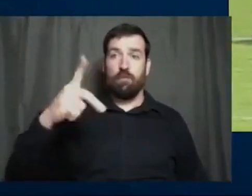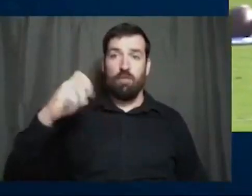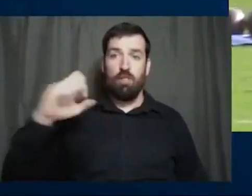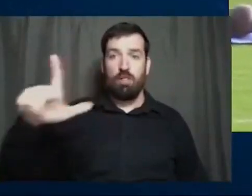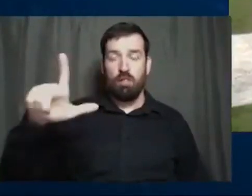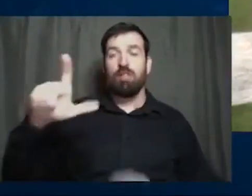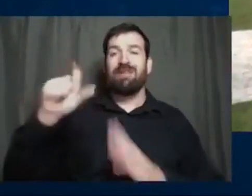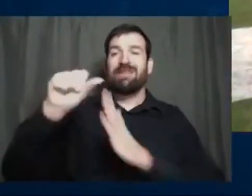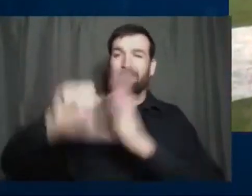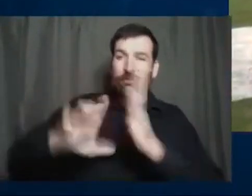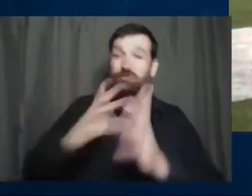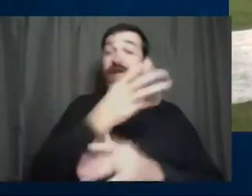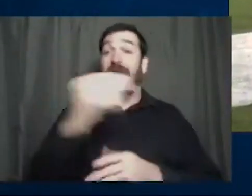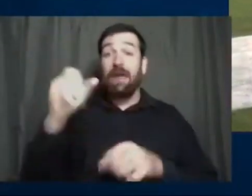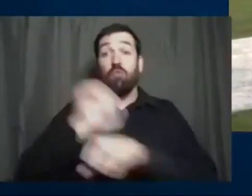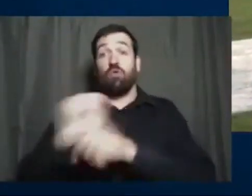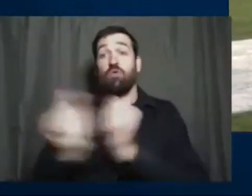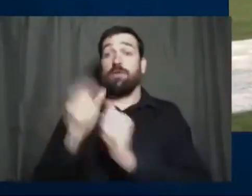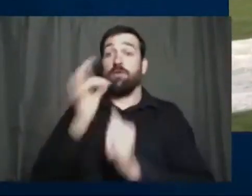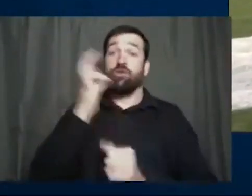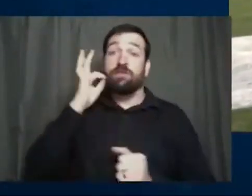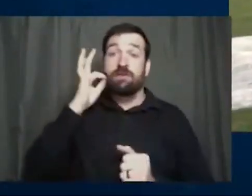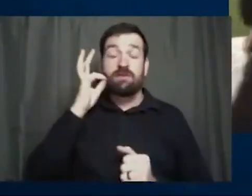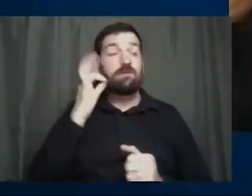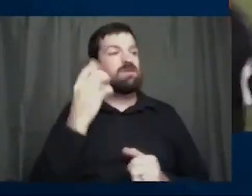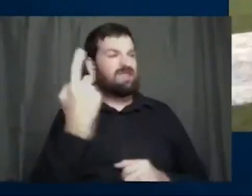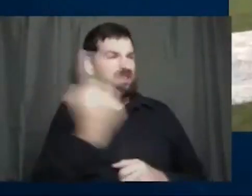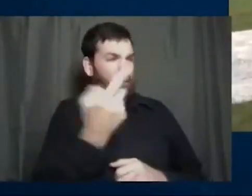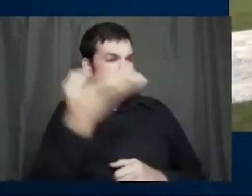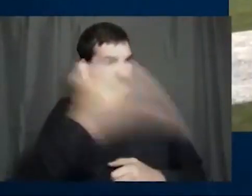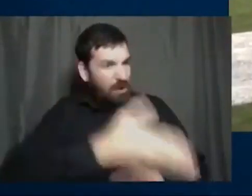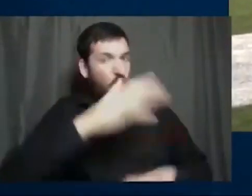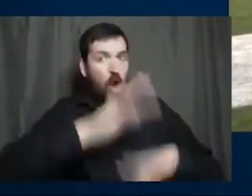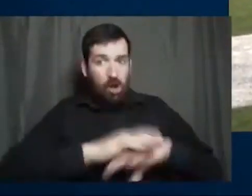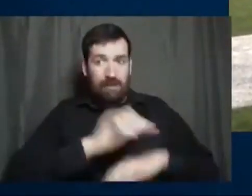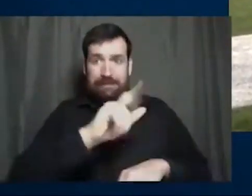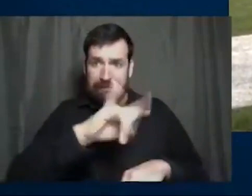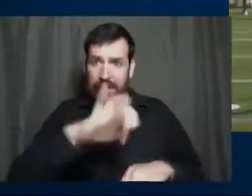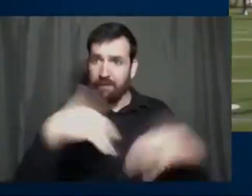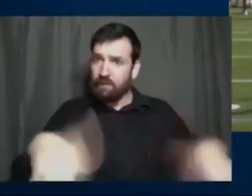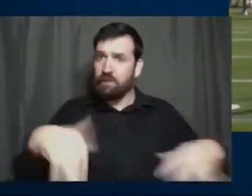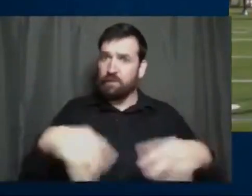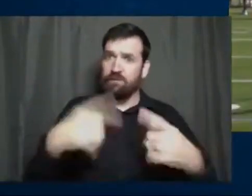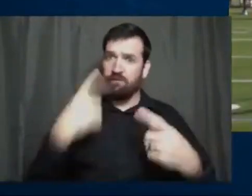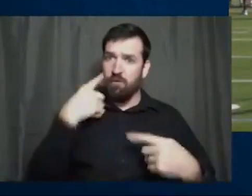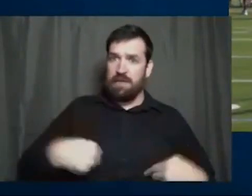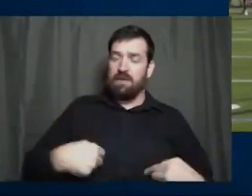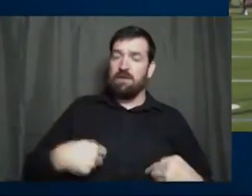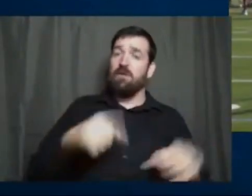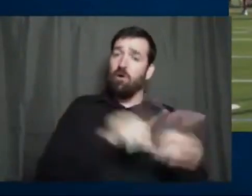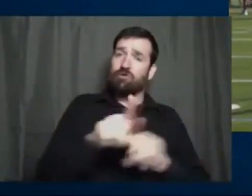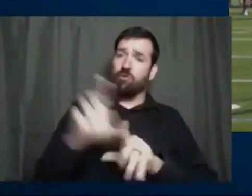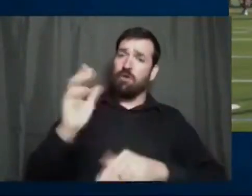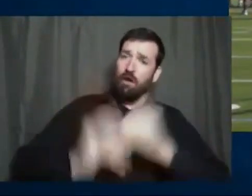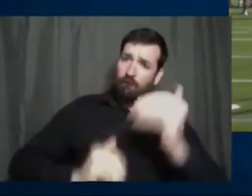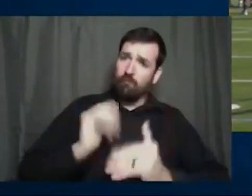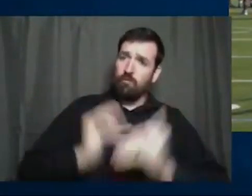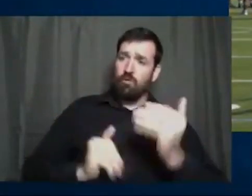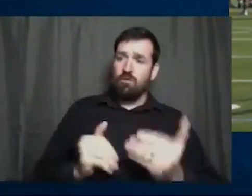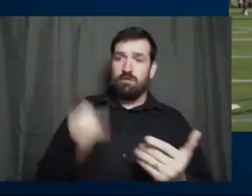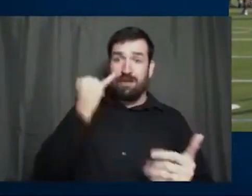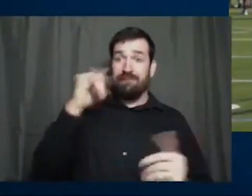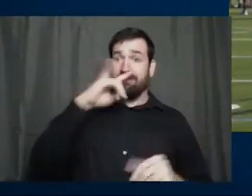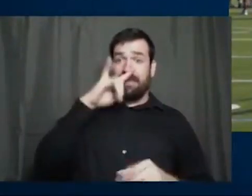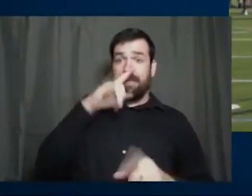City Chiefs. Having somebody on site all the time is huge for me. And it also gives me a comfort level of knowing if a kid is injured